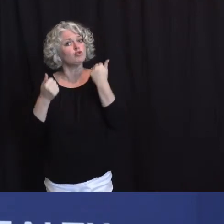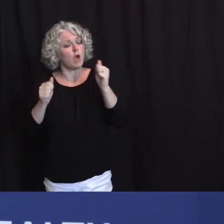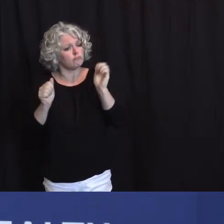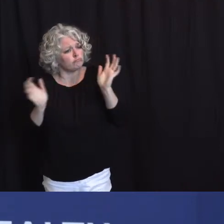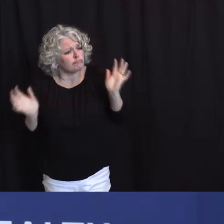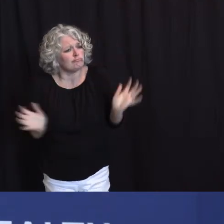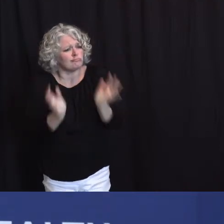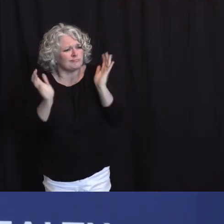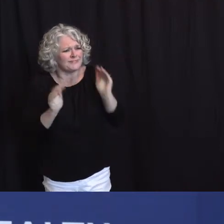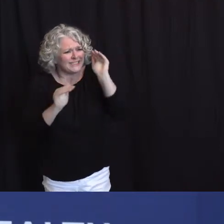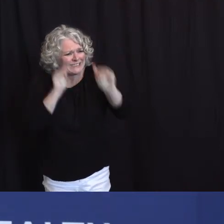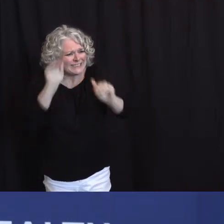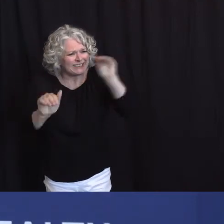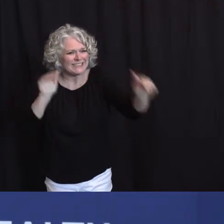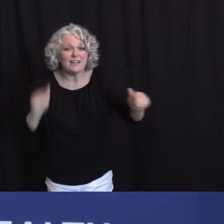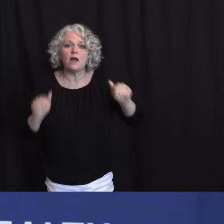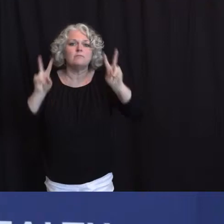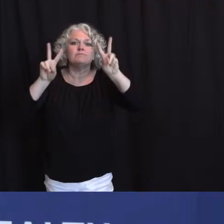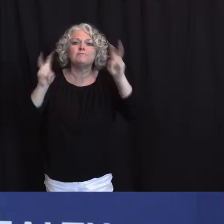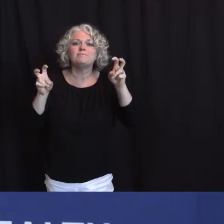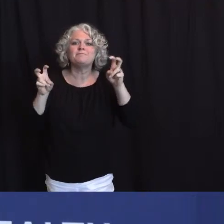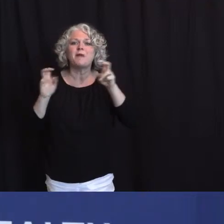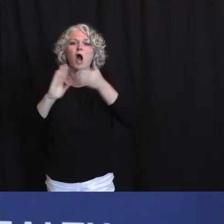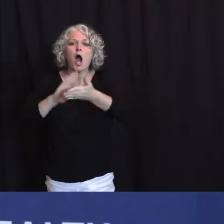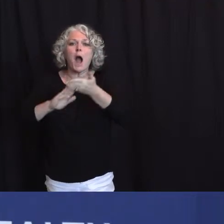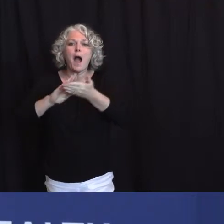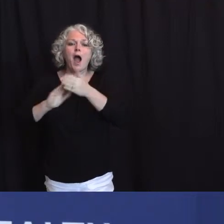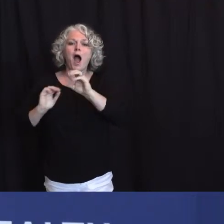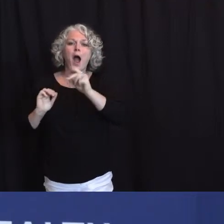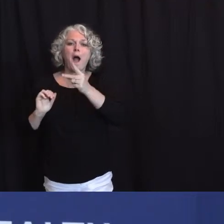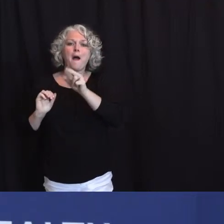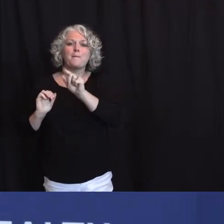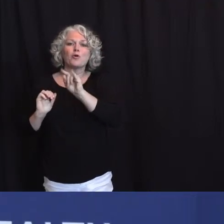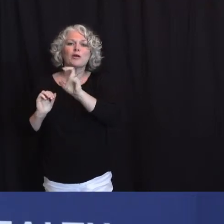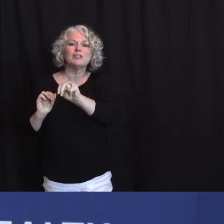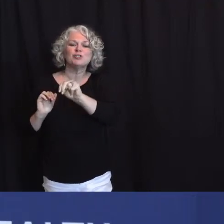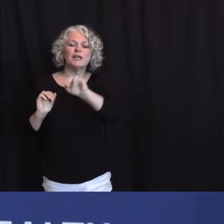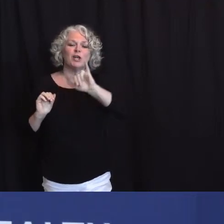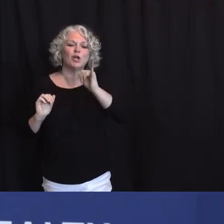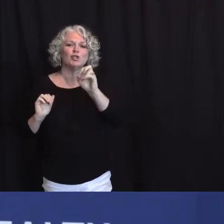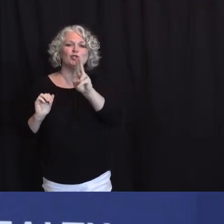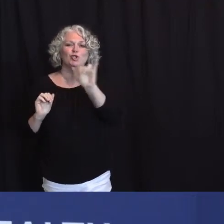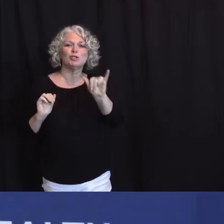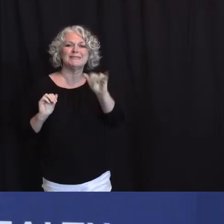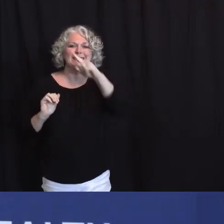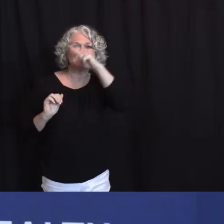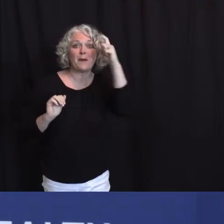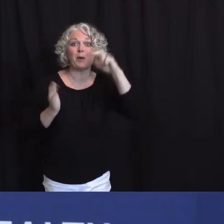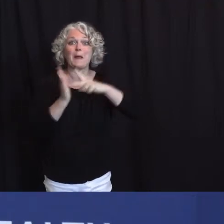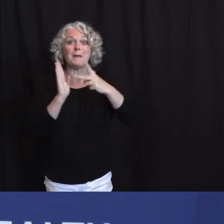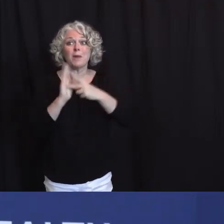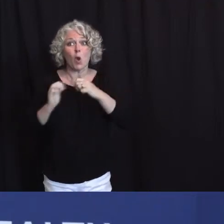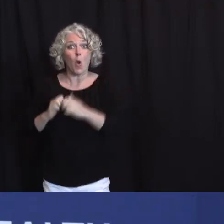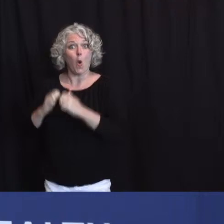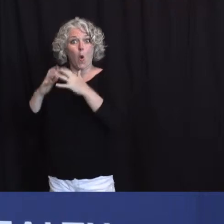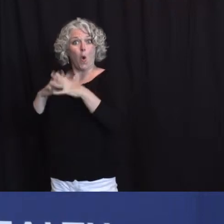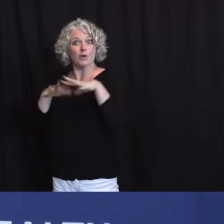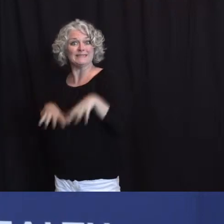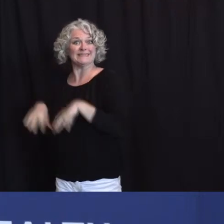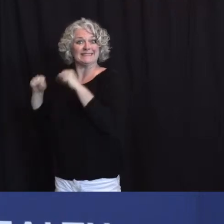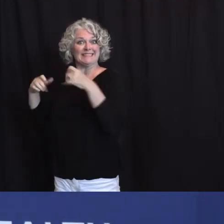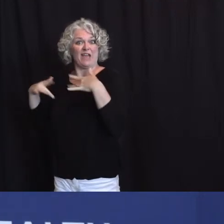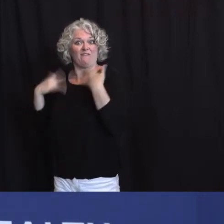through Operation Jersey Summer, hosting clinics at sport games, community events, and houses of